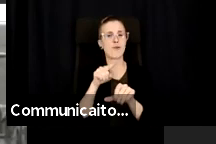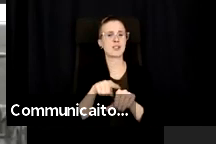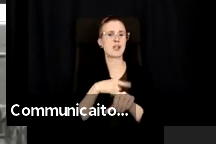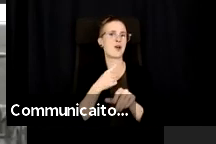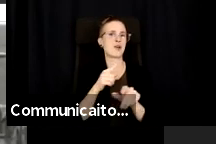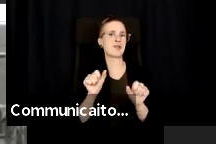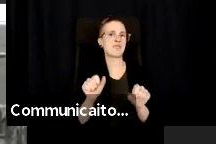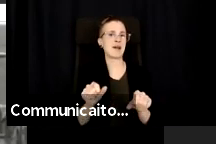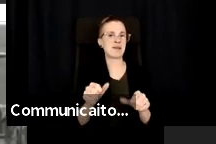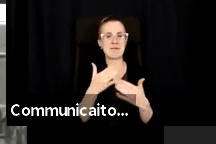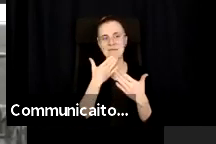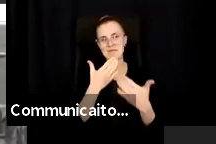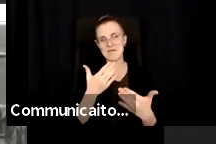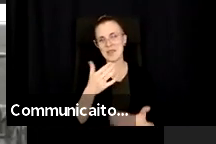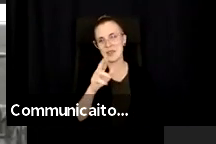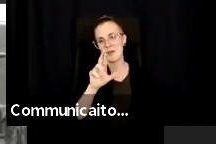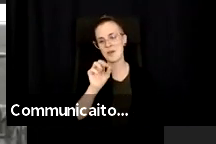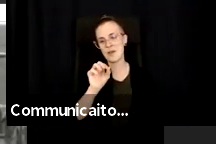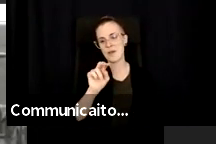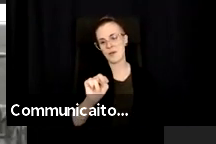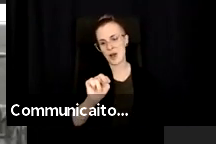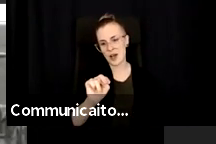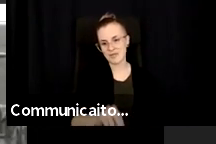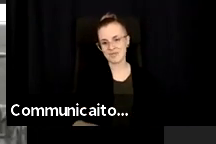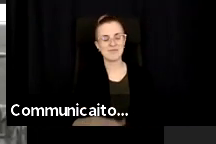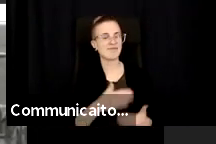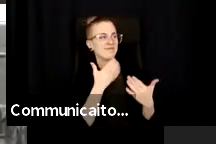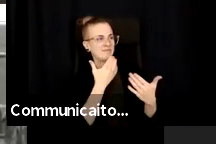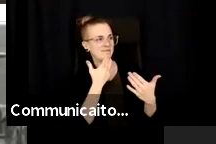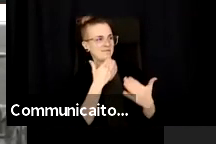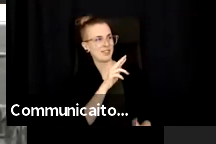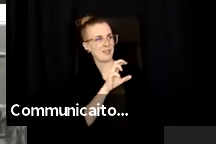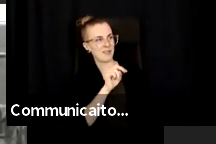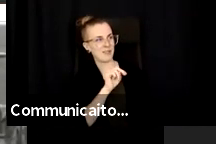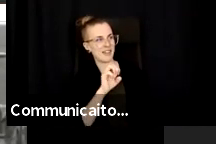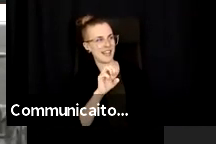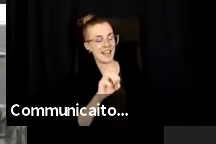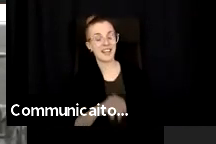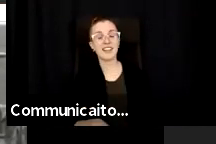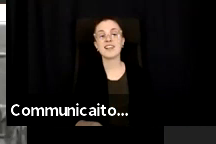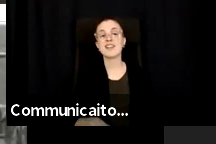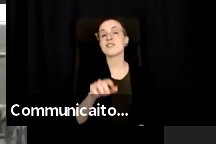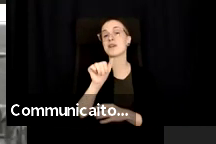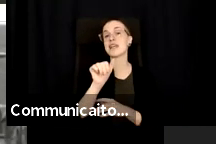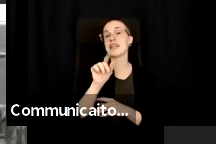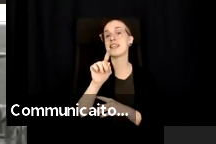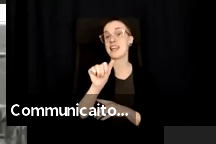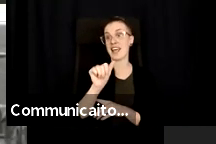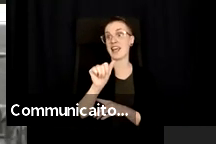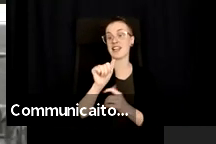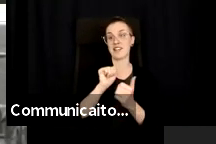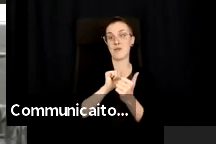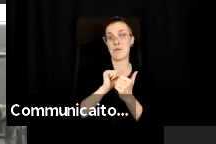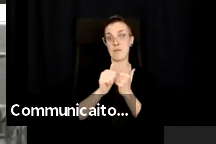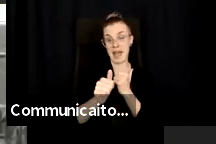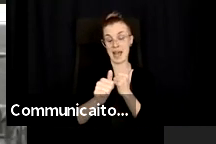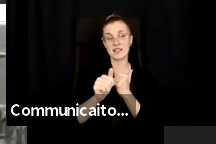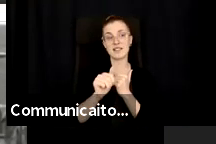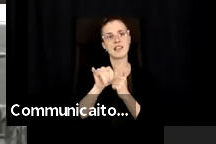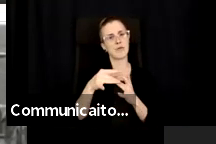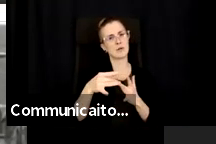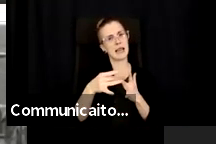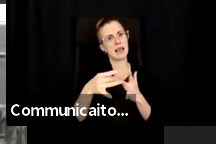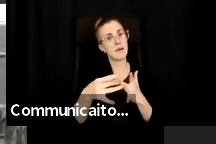Thank you, Ron. Thank you, Renee. So if the passage of the Americans with Disabilities Act was led by Texans, we can say